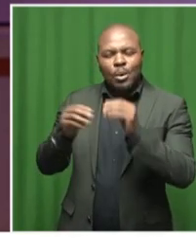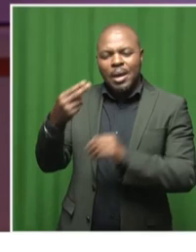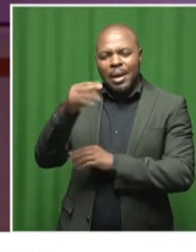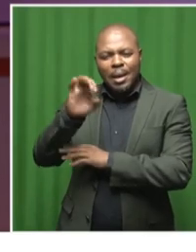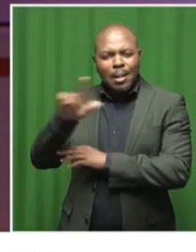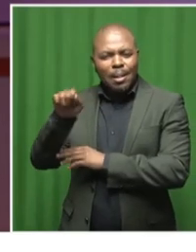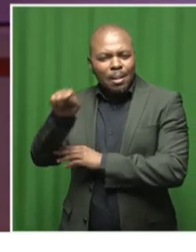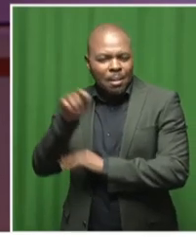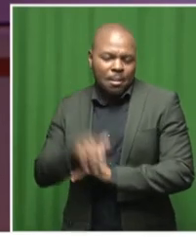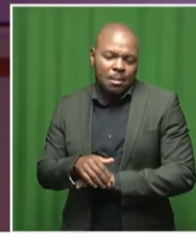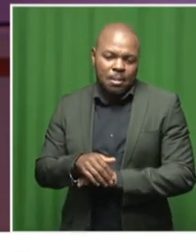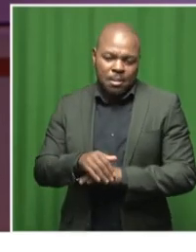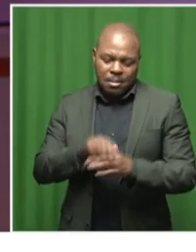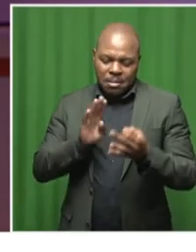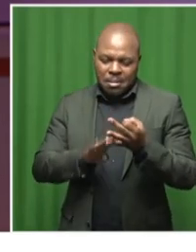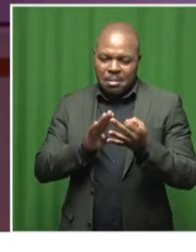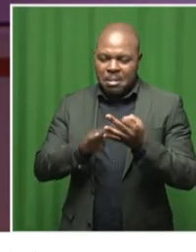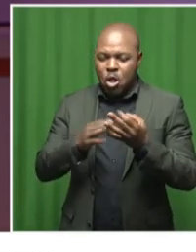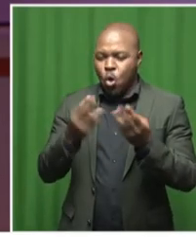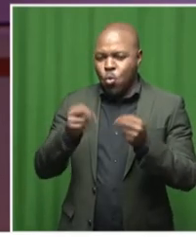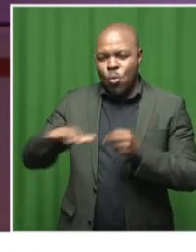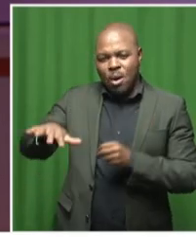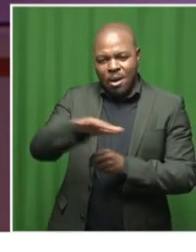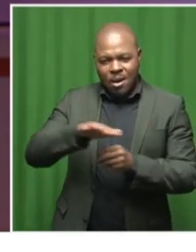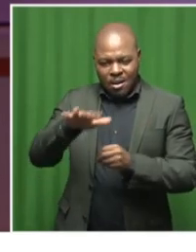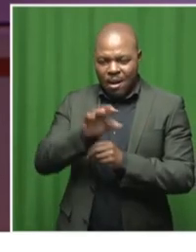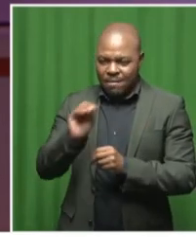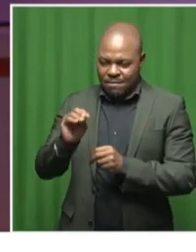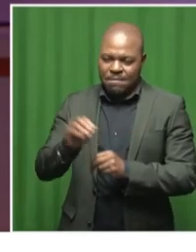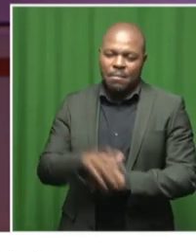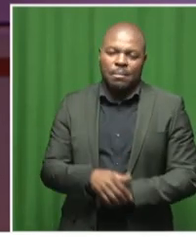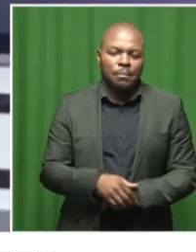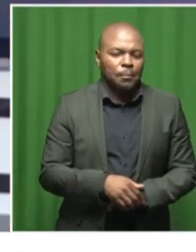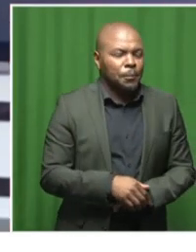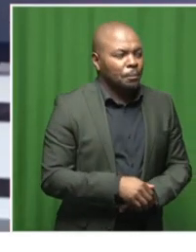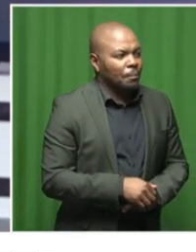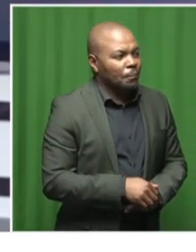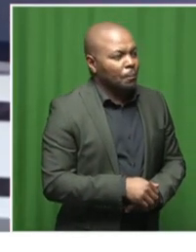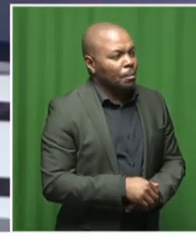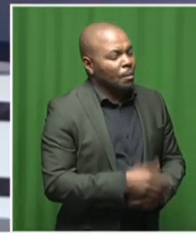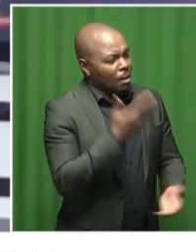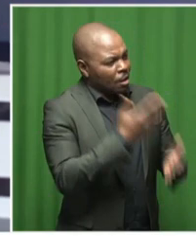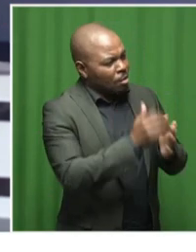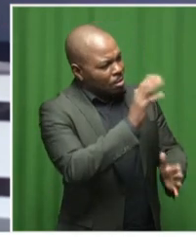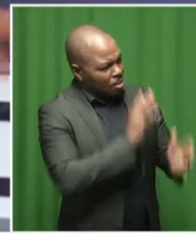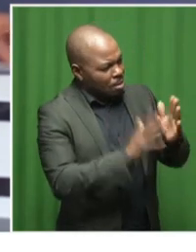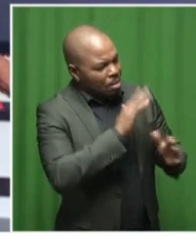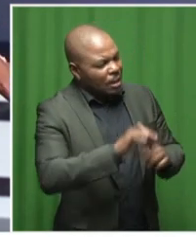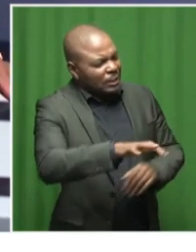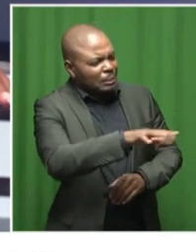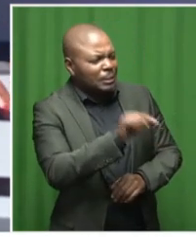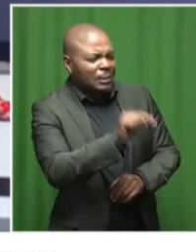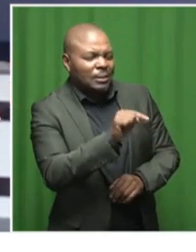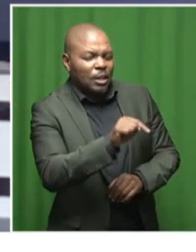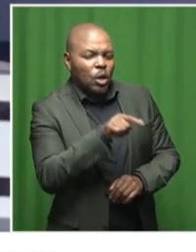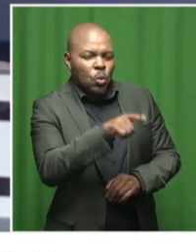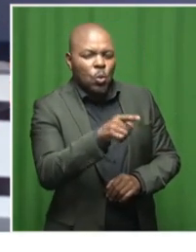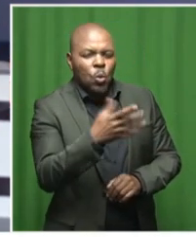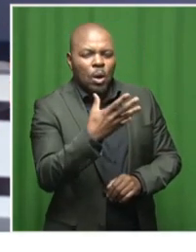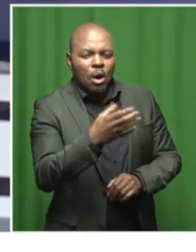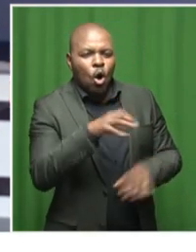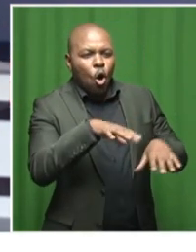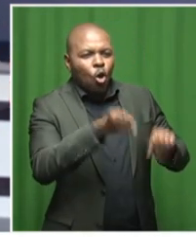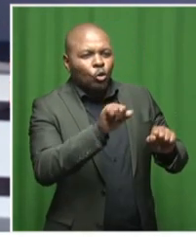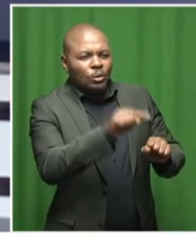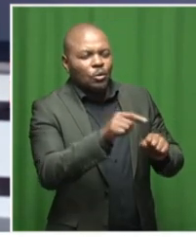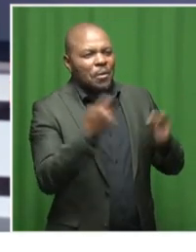it's created new avenues for us. And talk to us about that space that you host the